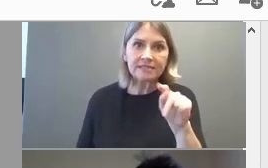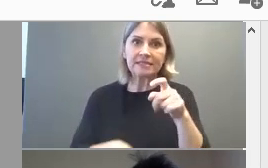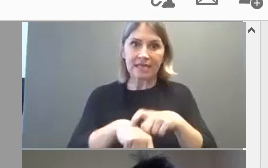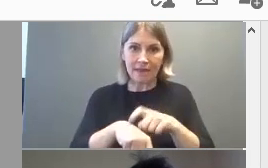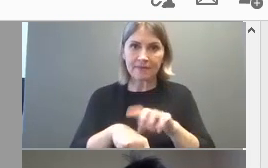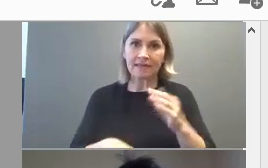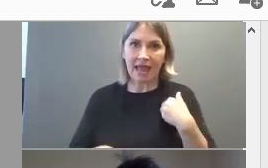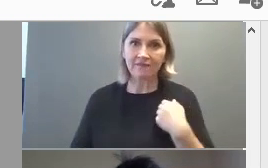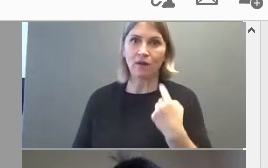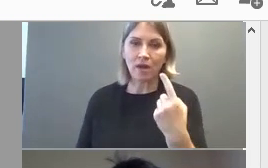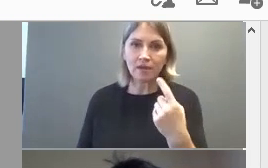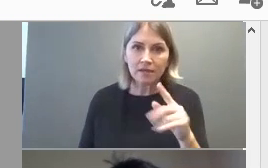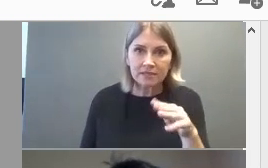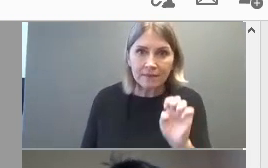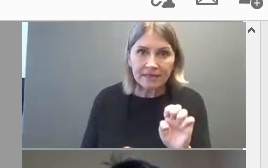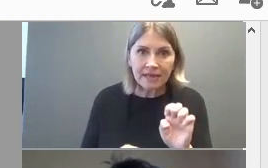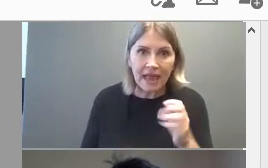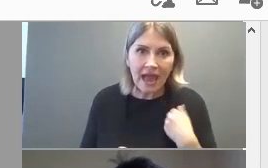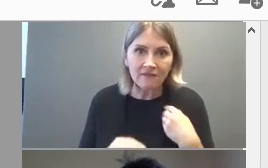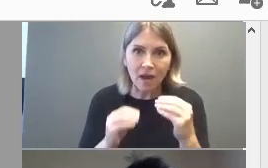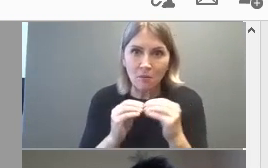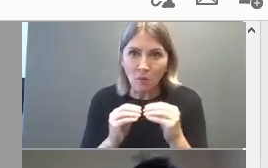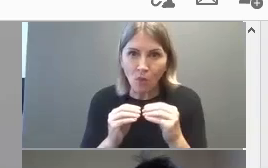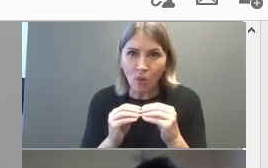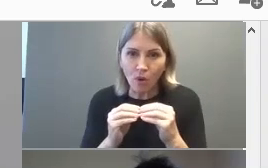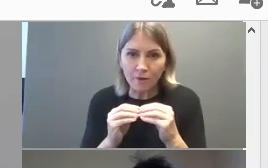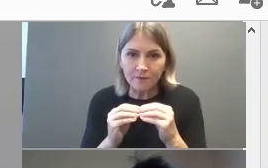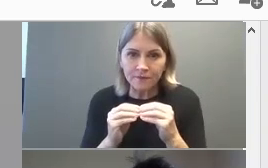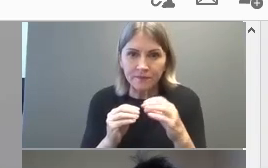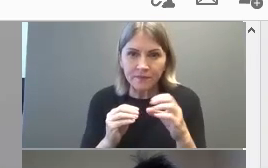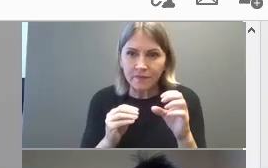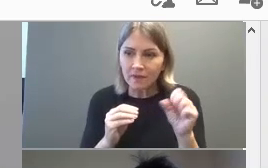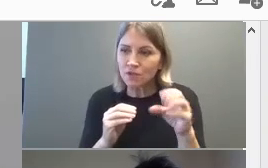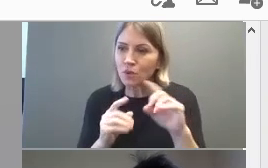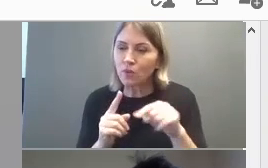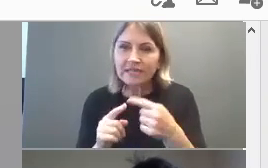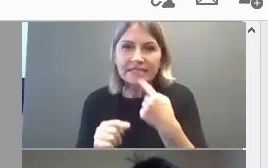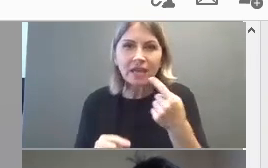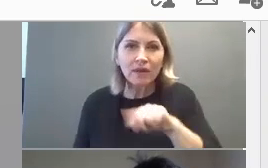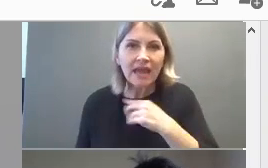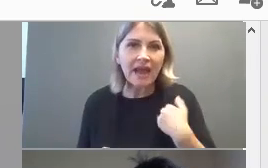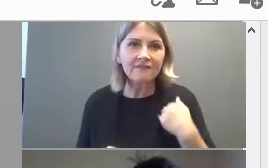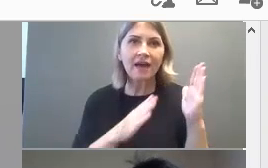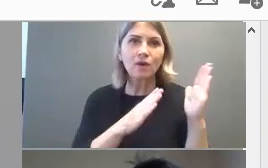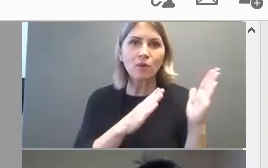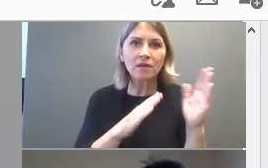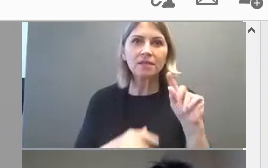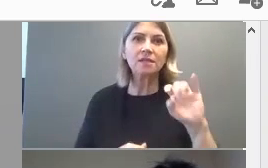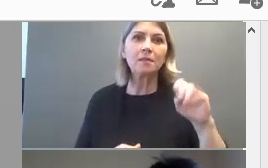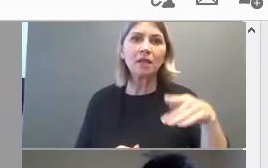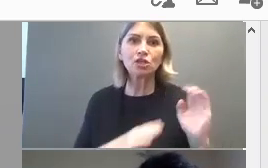is jacket, but tie can have more parents on the left-hand side. So that is what we mean when we say that we are topologically sorting this particular